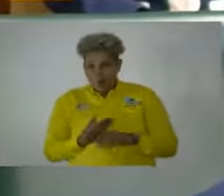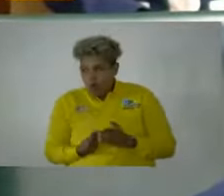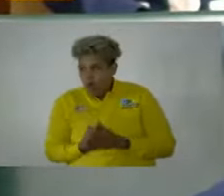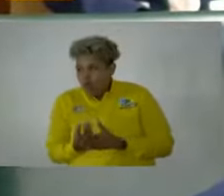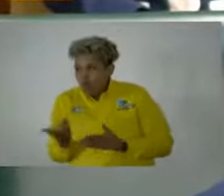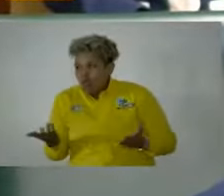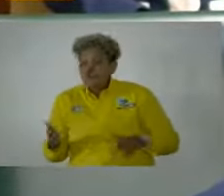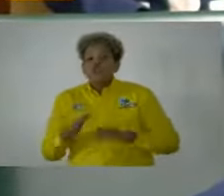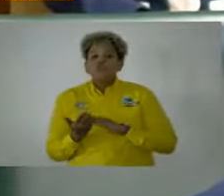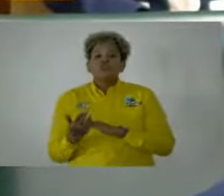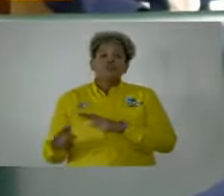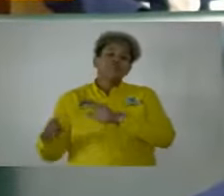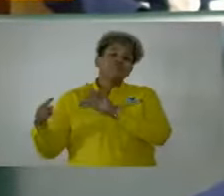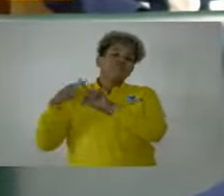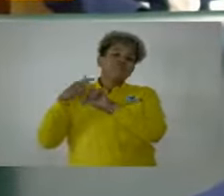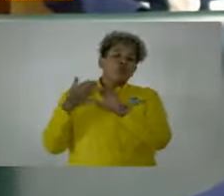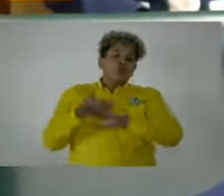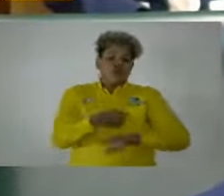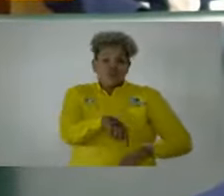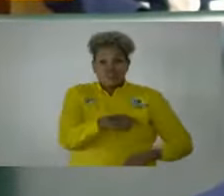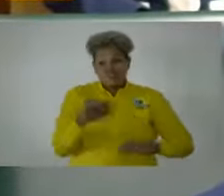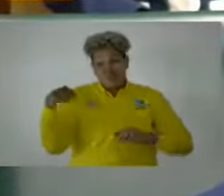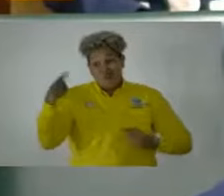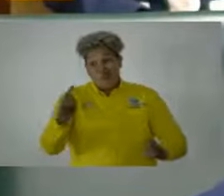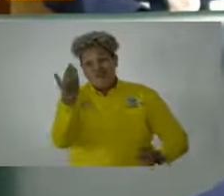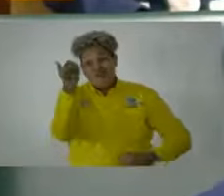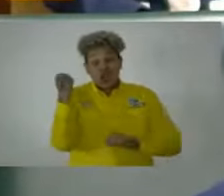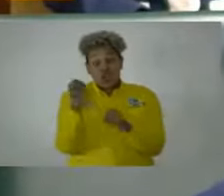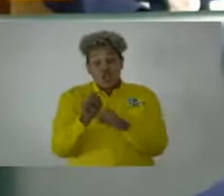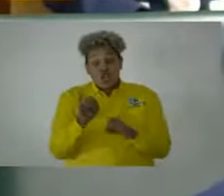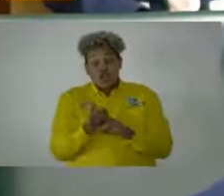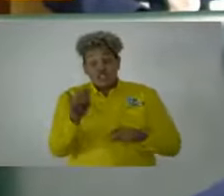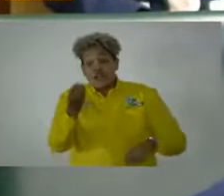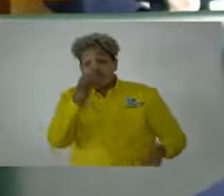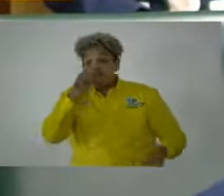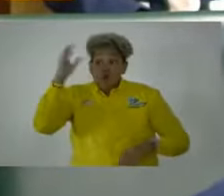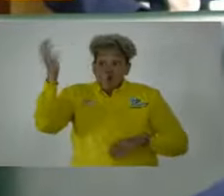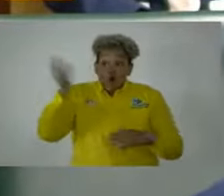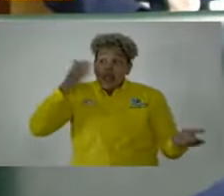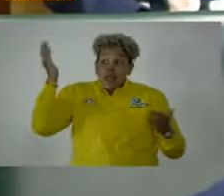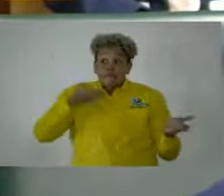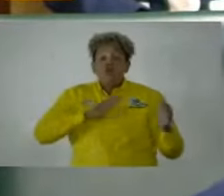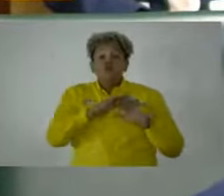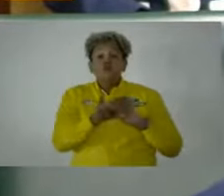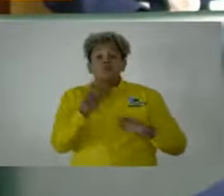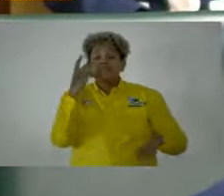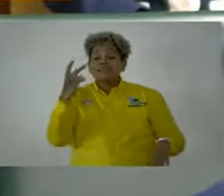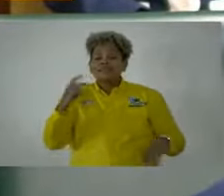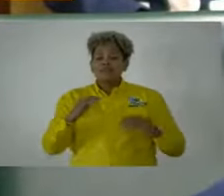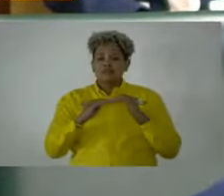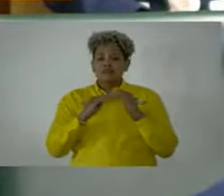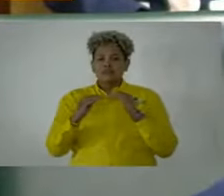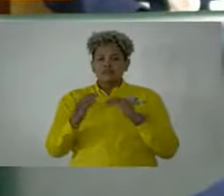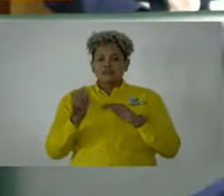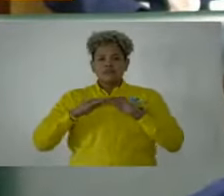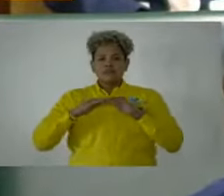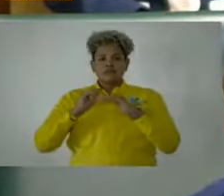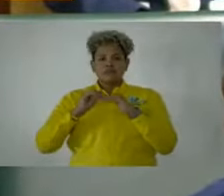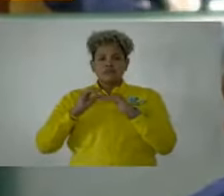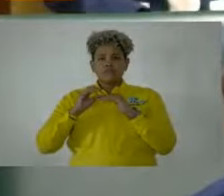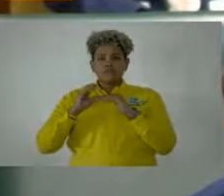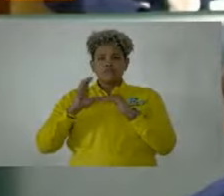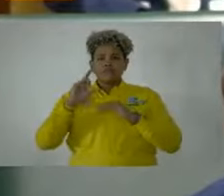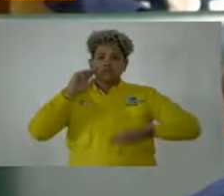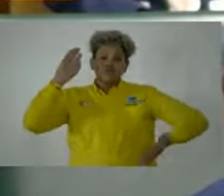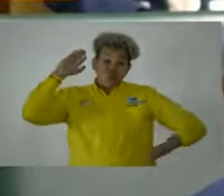here in Jamaica. Over the past 15 years, food imports into Jamaica have seen a steady increase, reaching